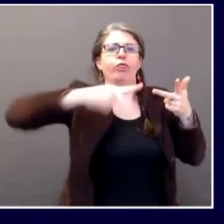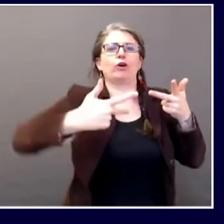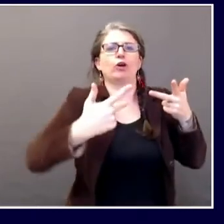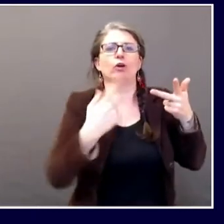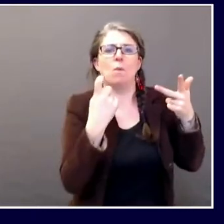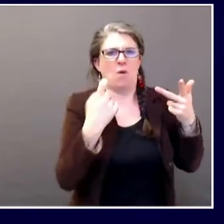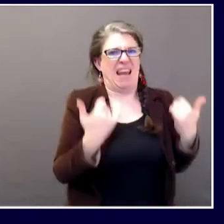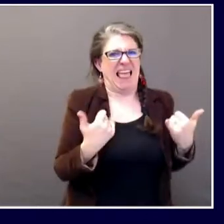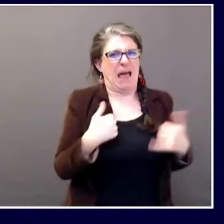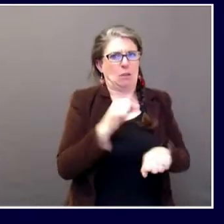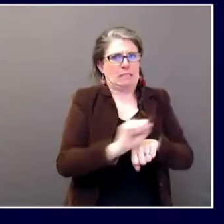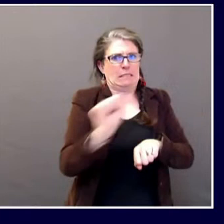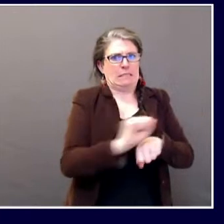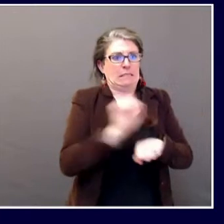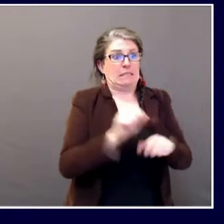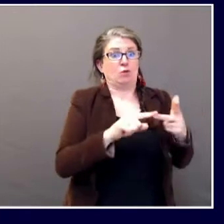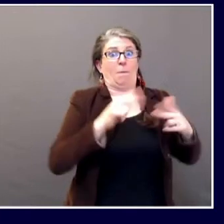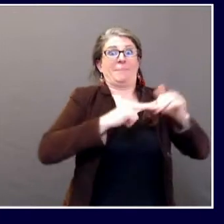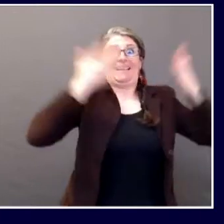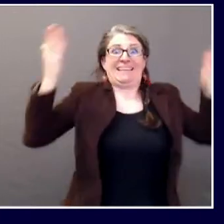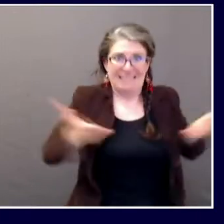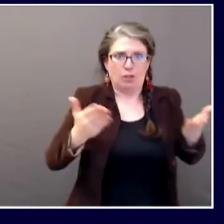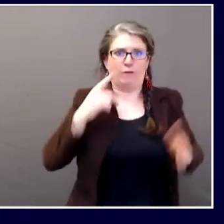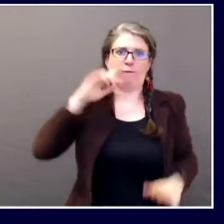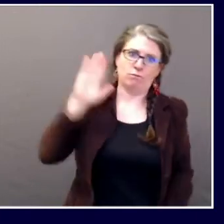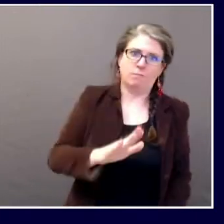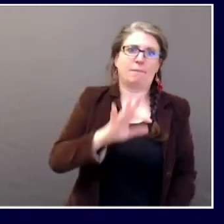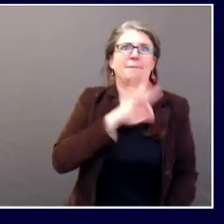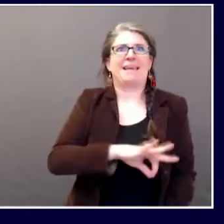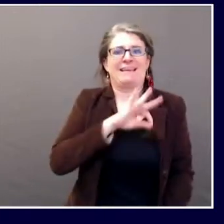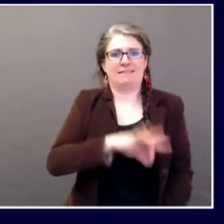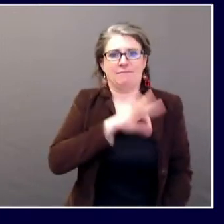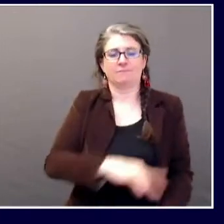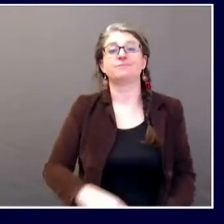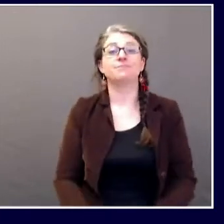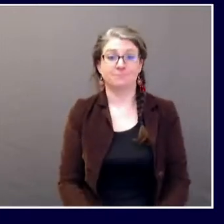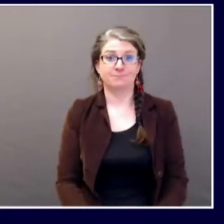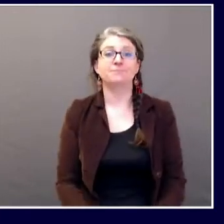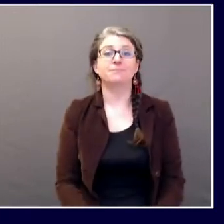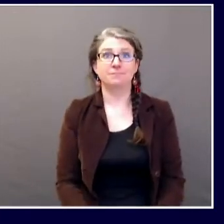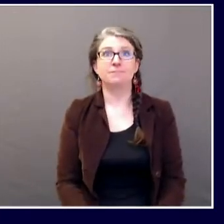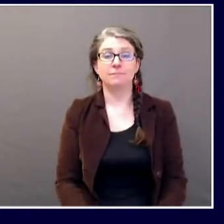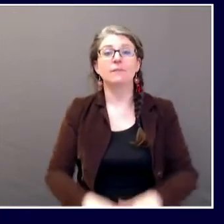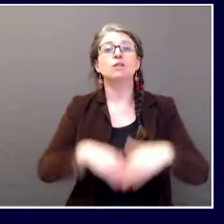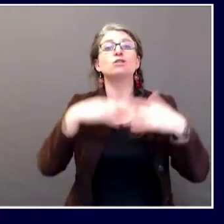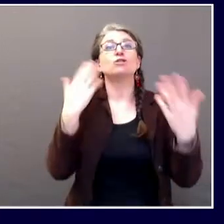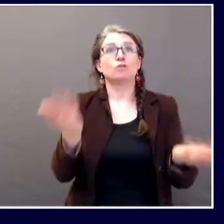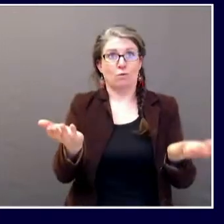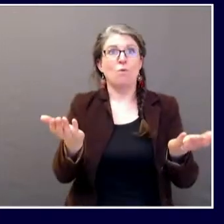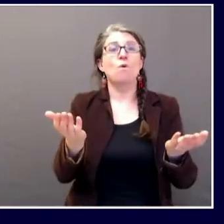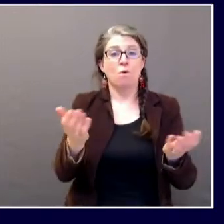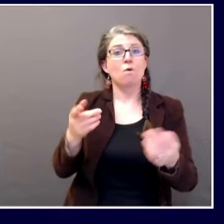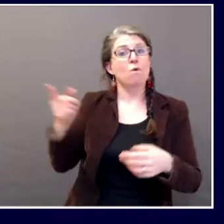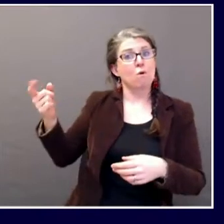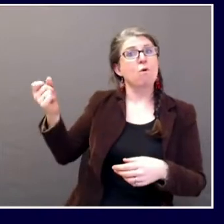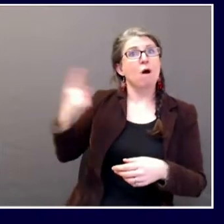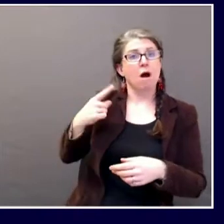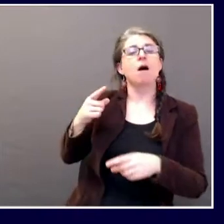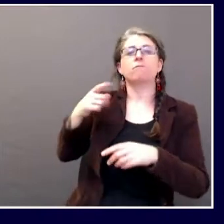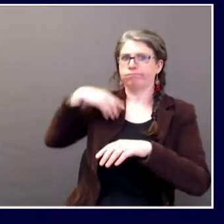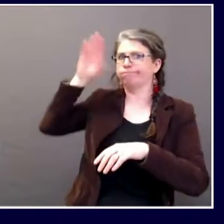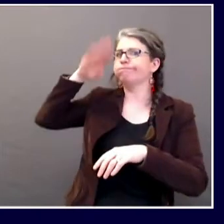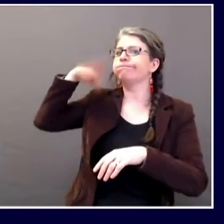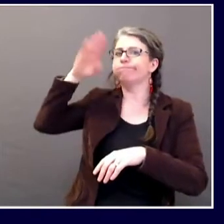long before there was talk about new variants coming from different parts of the world and being detected in the United States, we